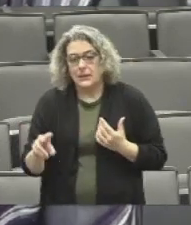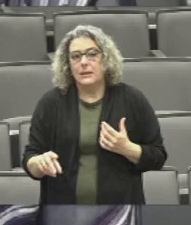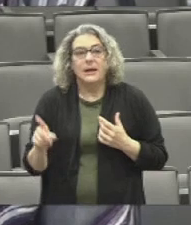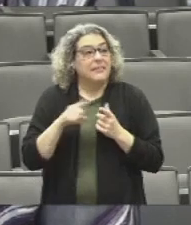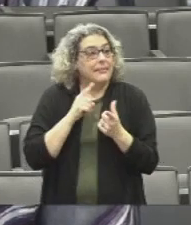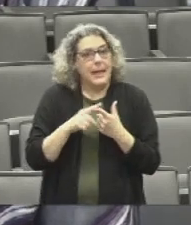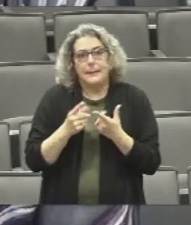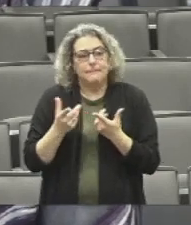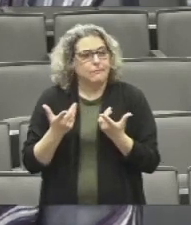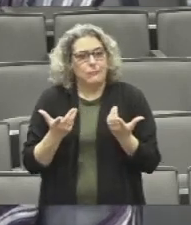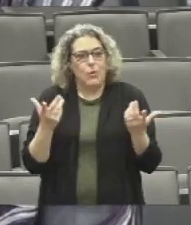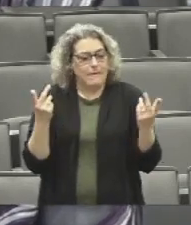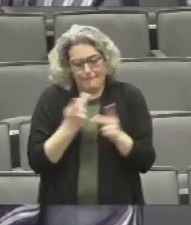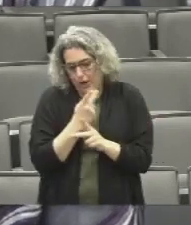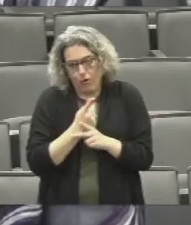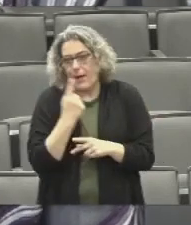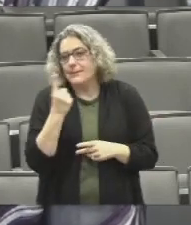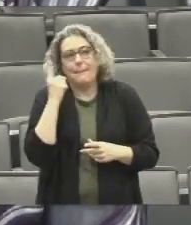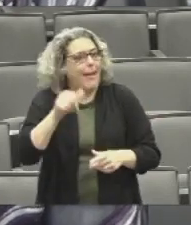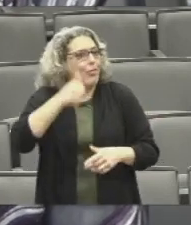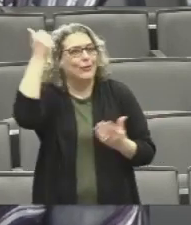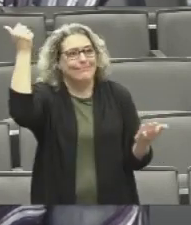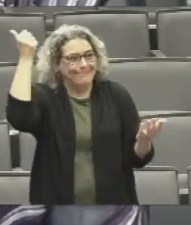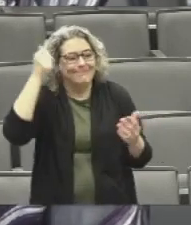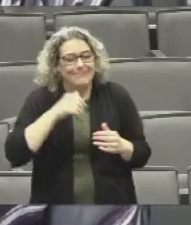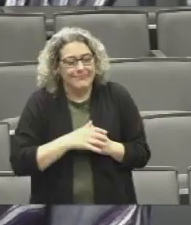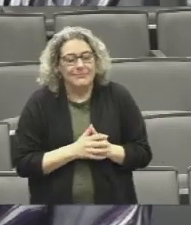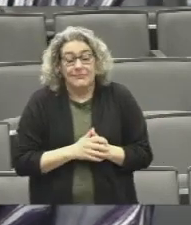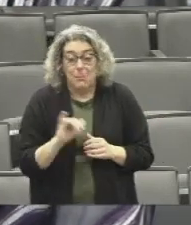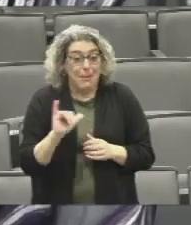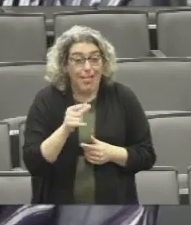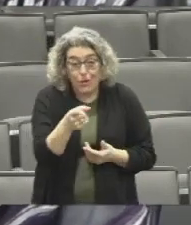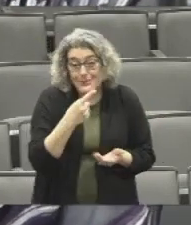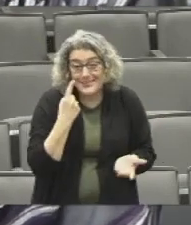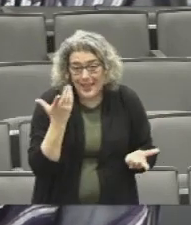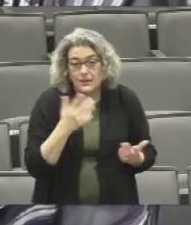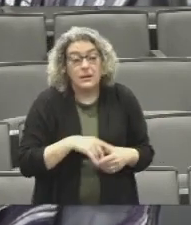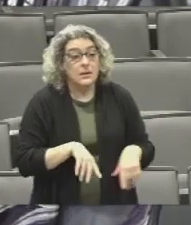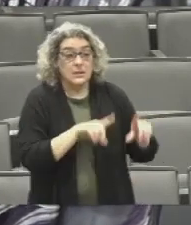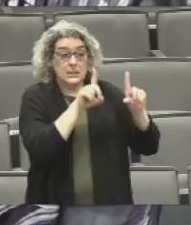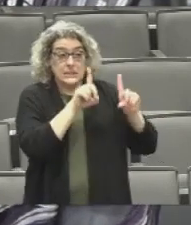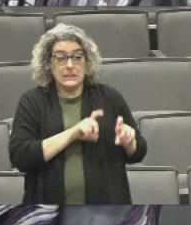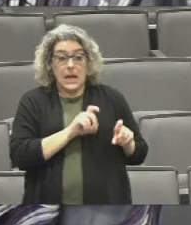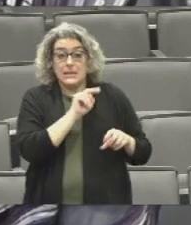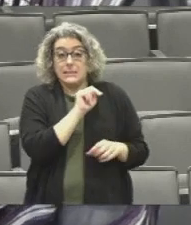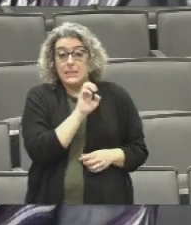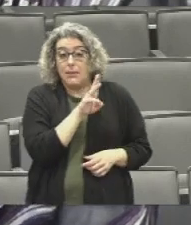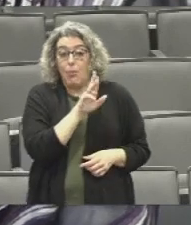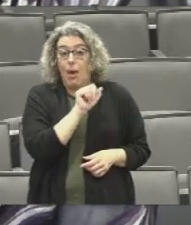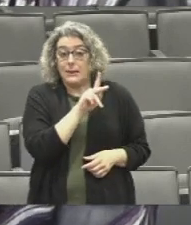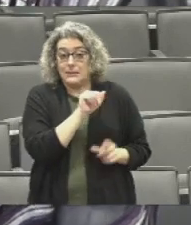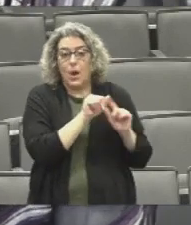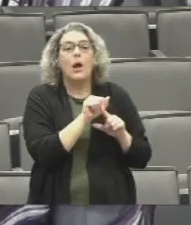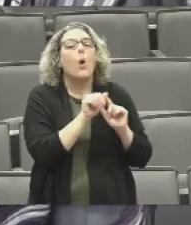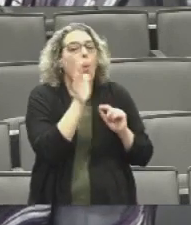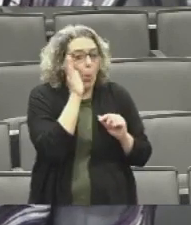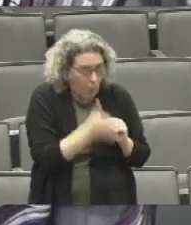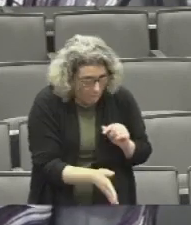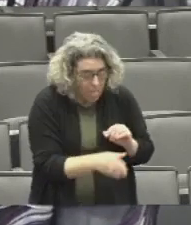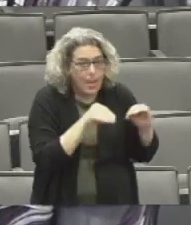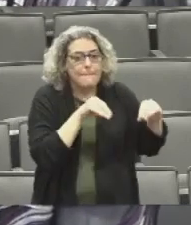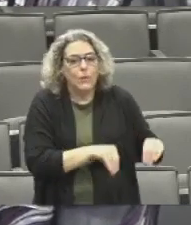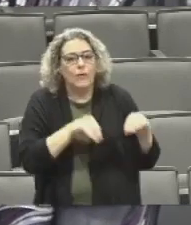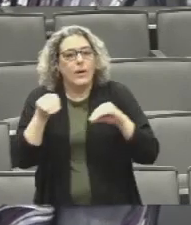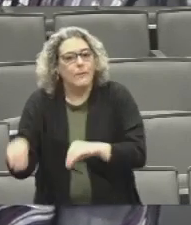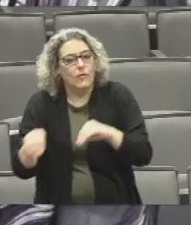find some other sources because like you said, Test Nebraska, however, is going to move around in